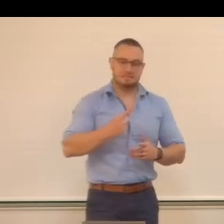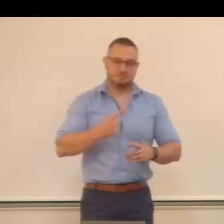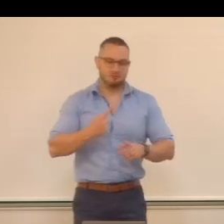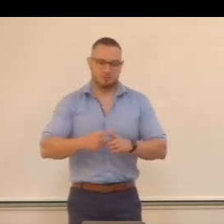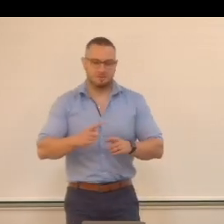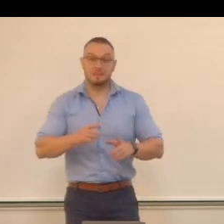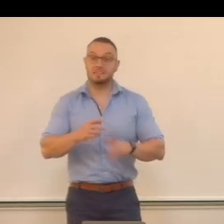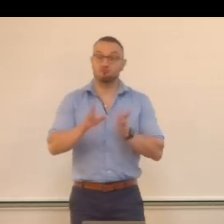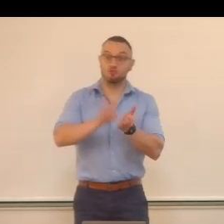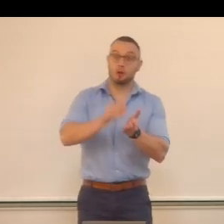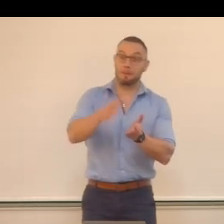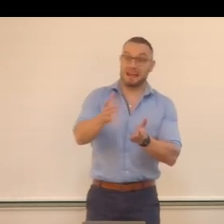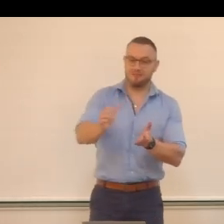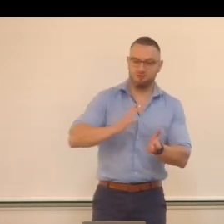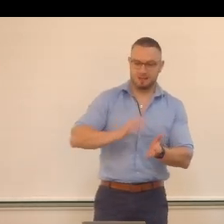it's recorded. I said it.